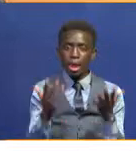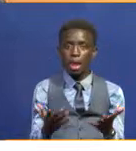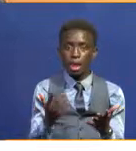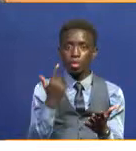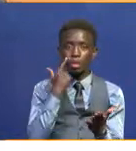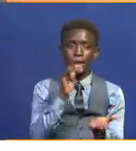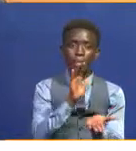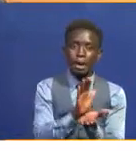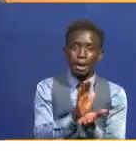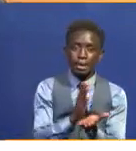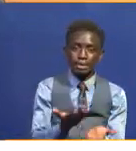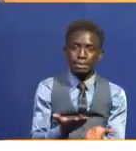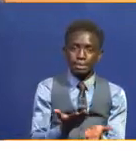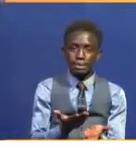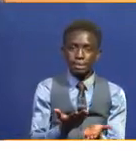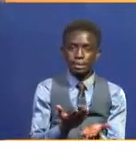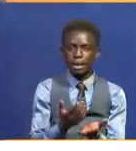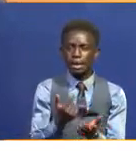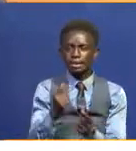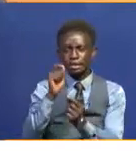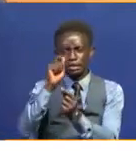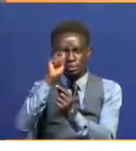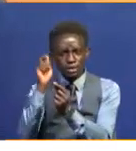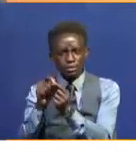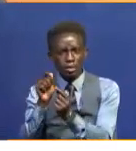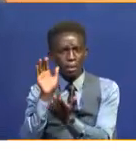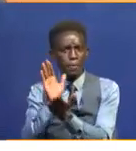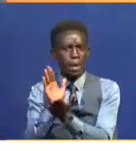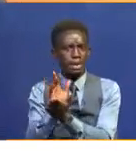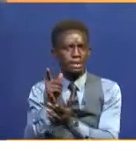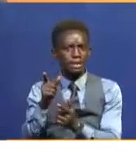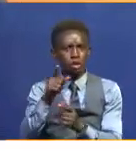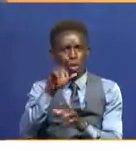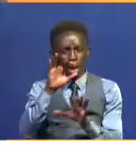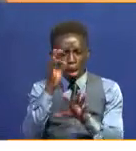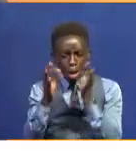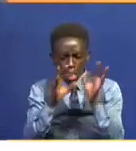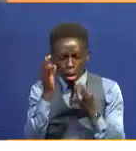performing? How well is the specific bank that you're analyzing performing?